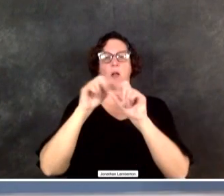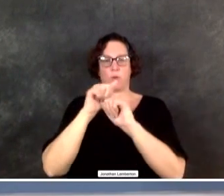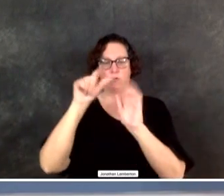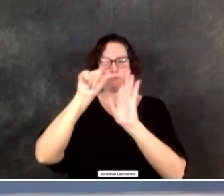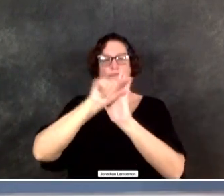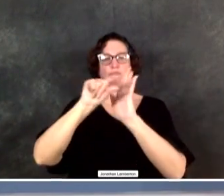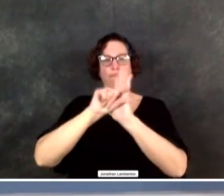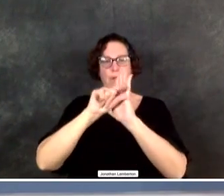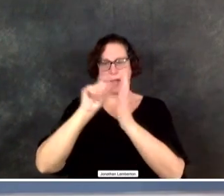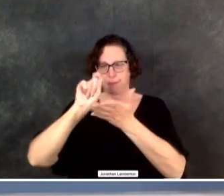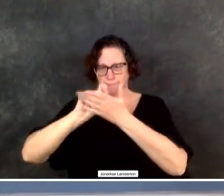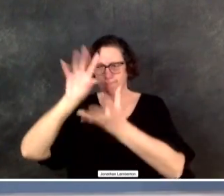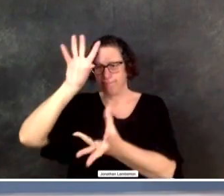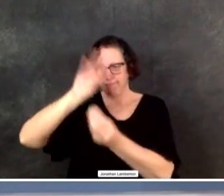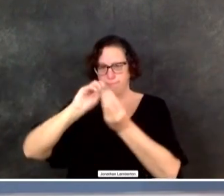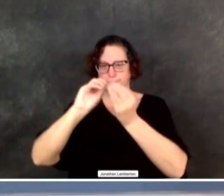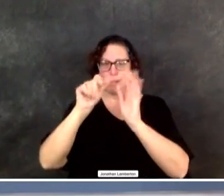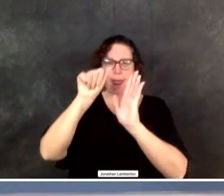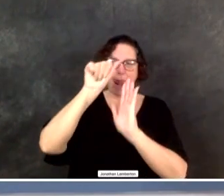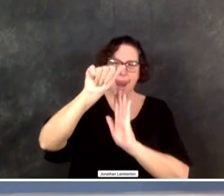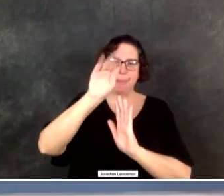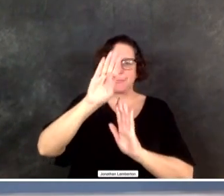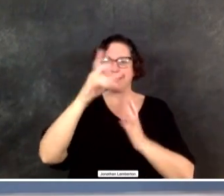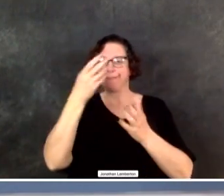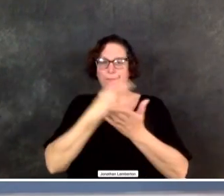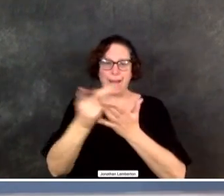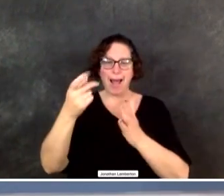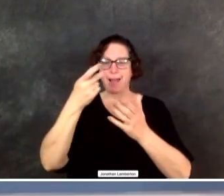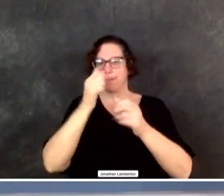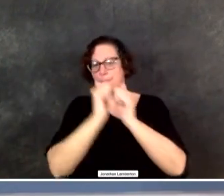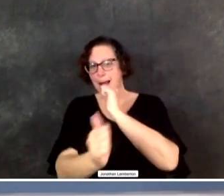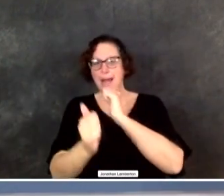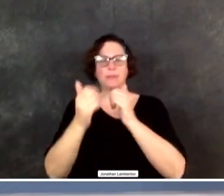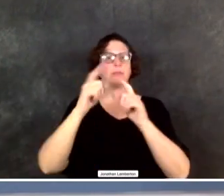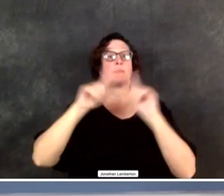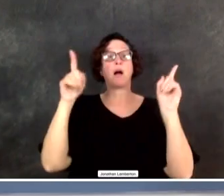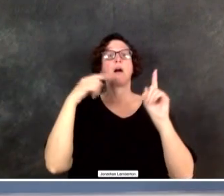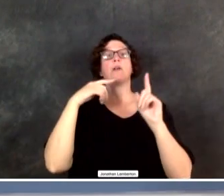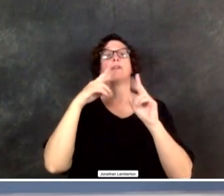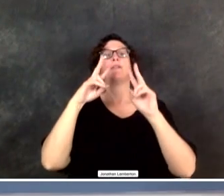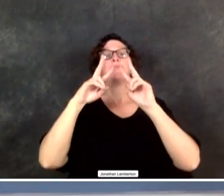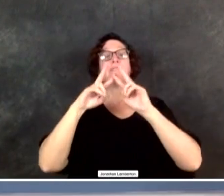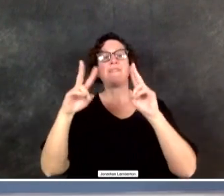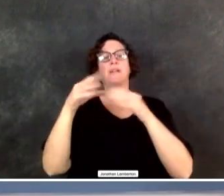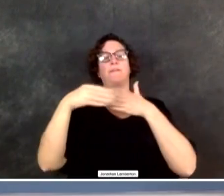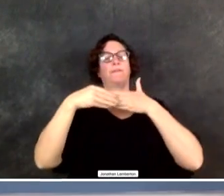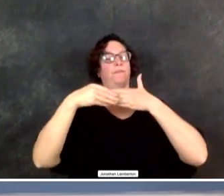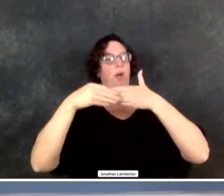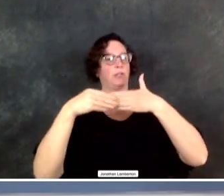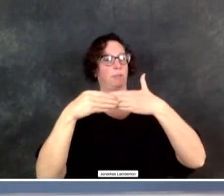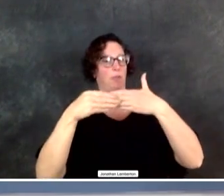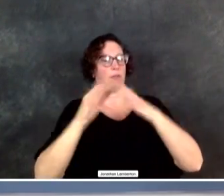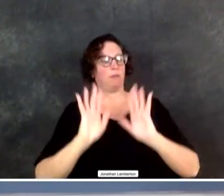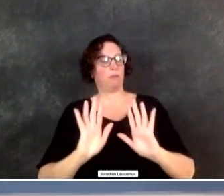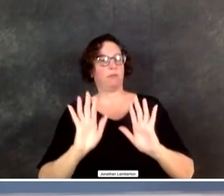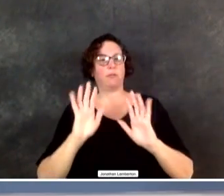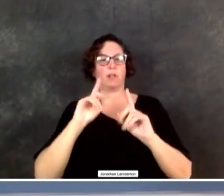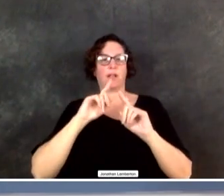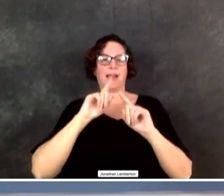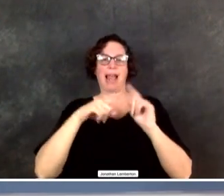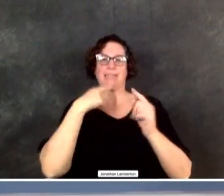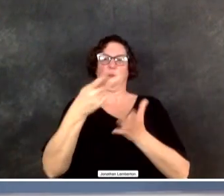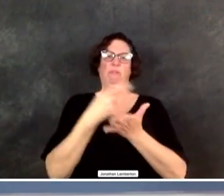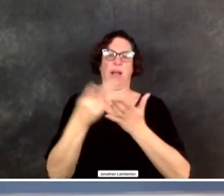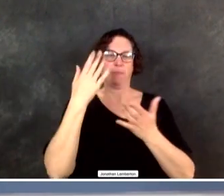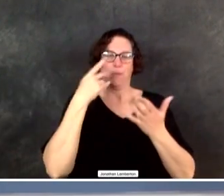that is we understand that there are students that may not have devices yet. We understand that there may be students that are